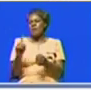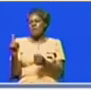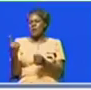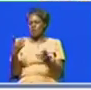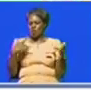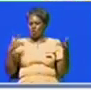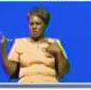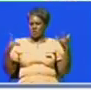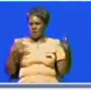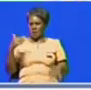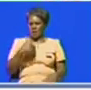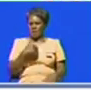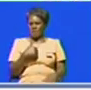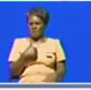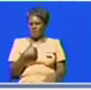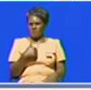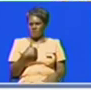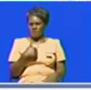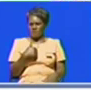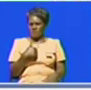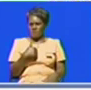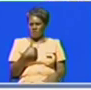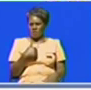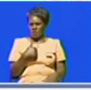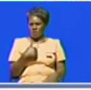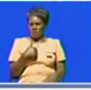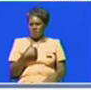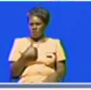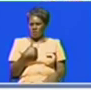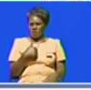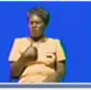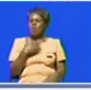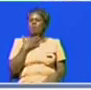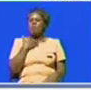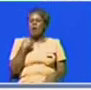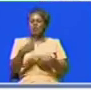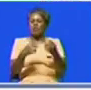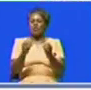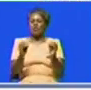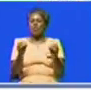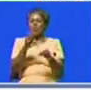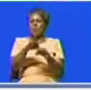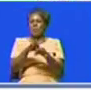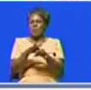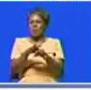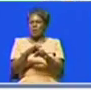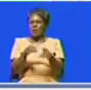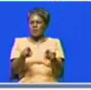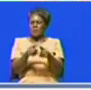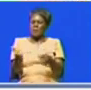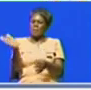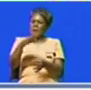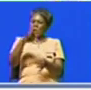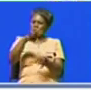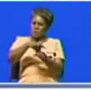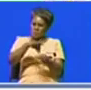very concerned when, like you're saying here, that you do not want to proceed with the elections, because if we do, then we'll be back in